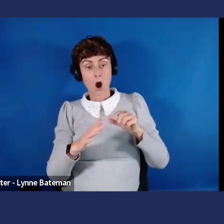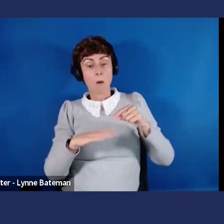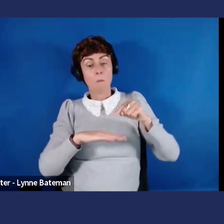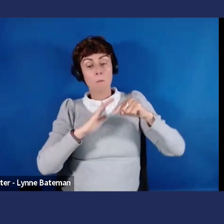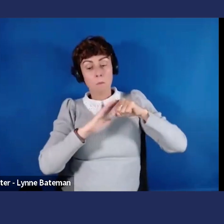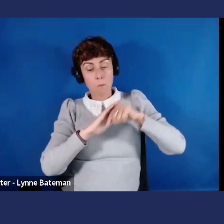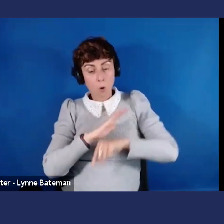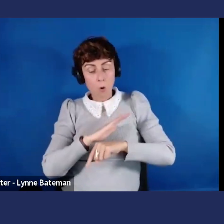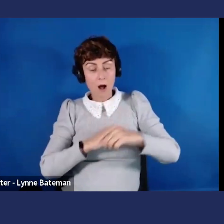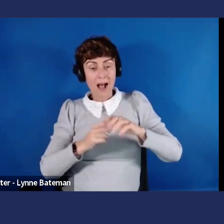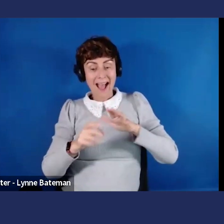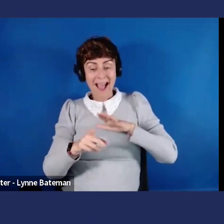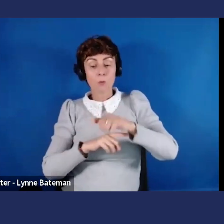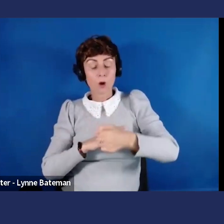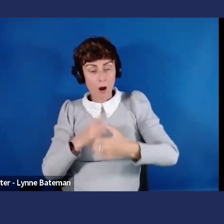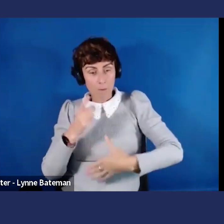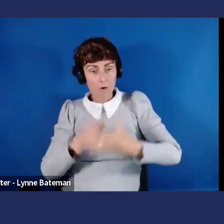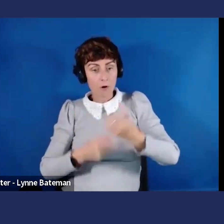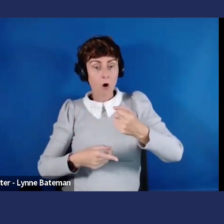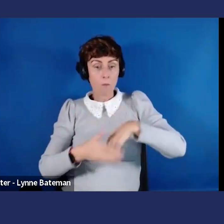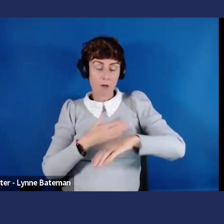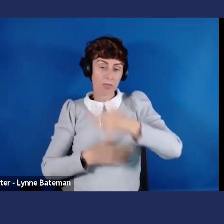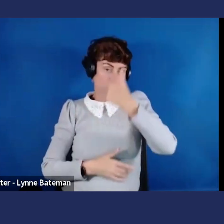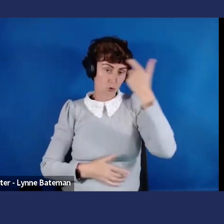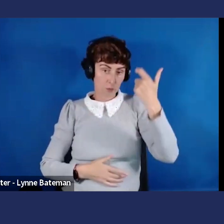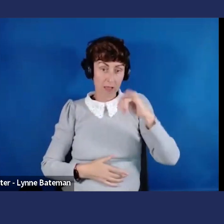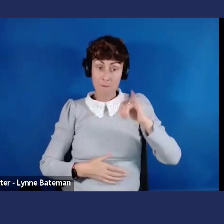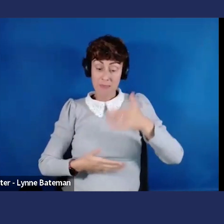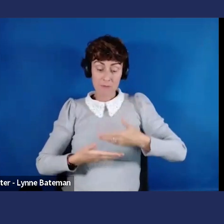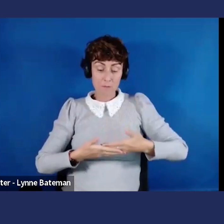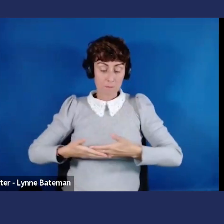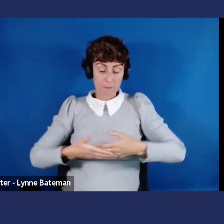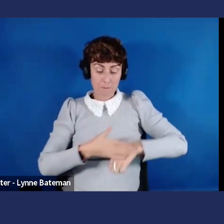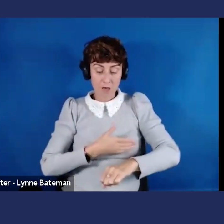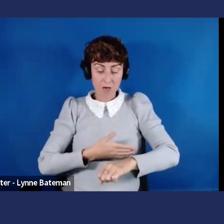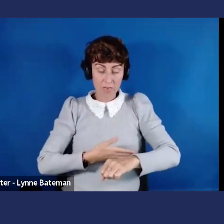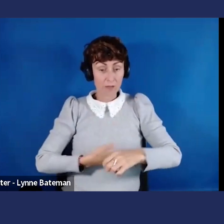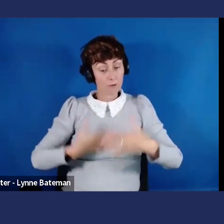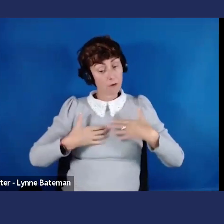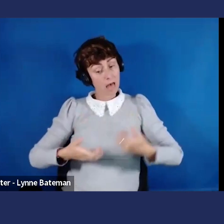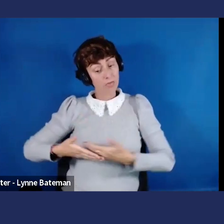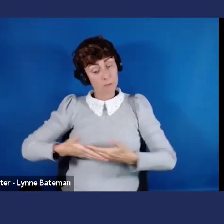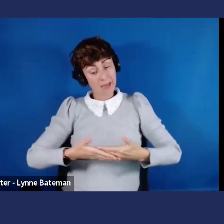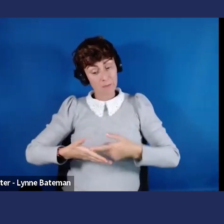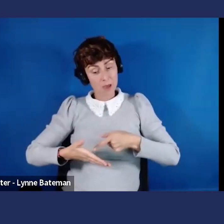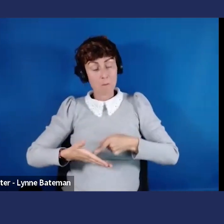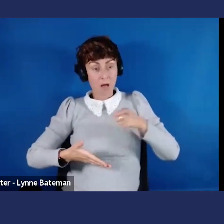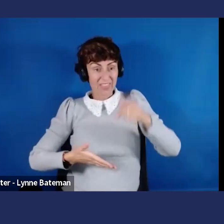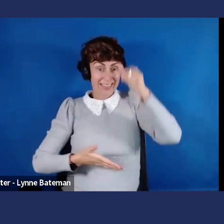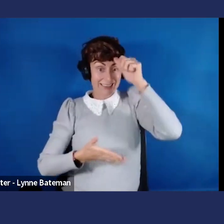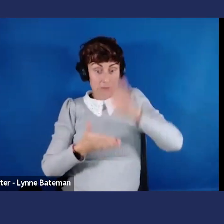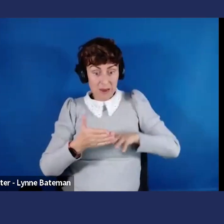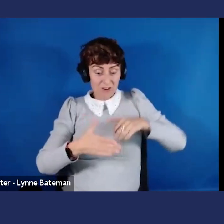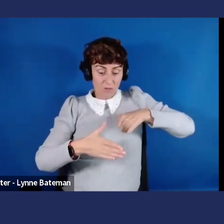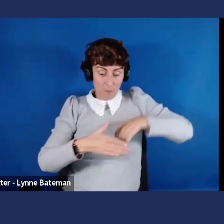outcome on birth trauma. So birth trauma, you might have a healthy baby at the end, but your birthing experience was poor, and that's led you to